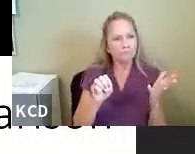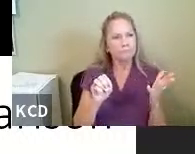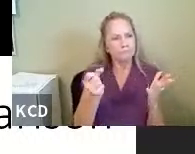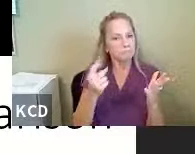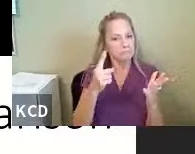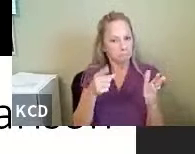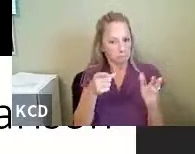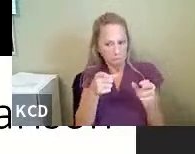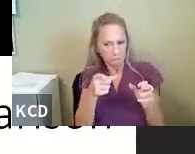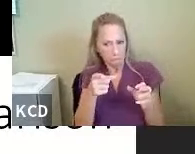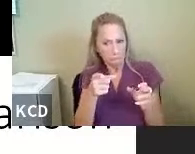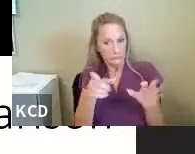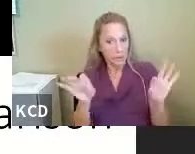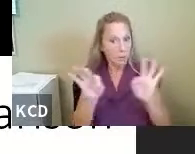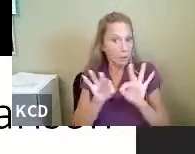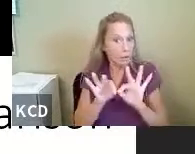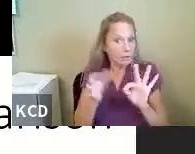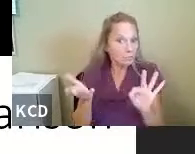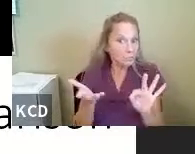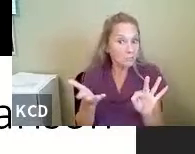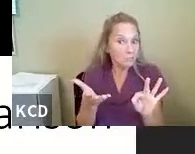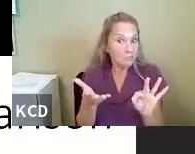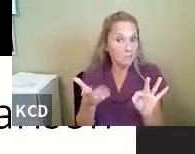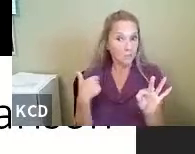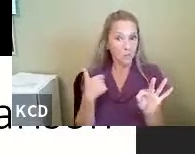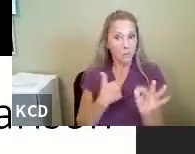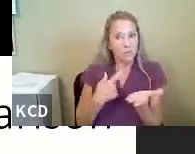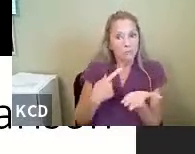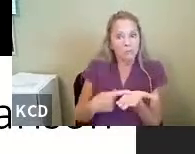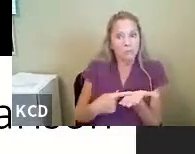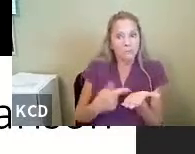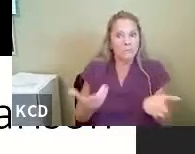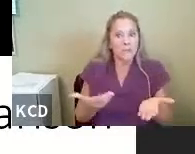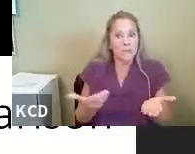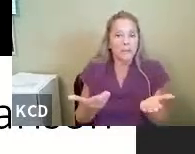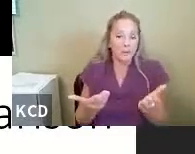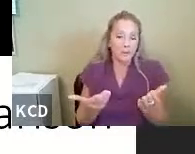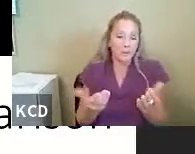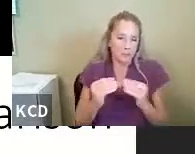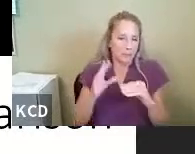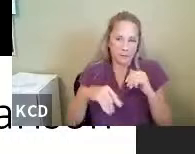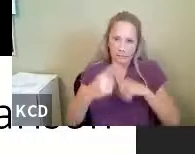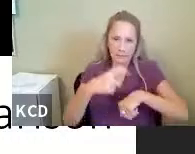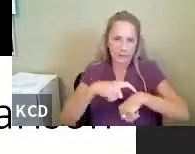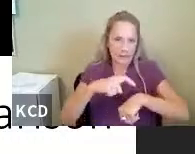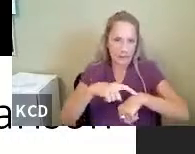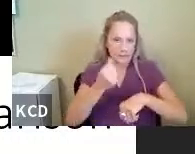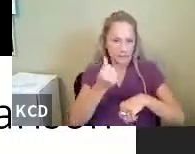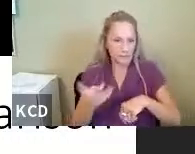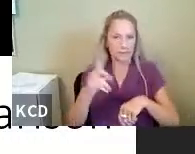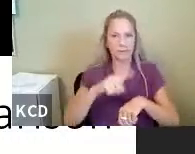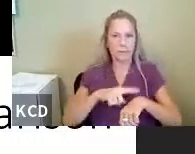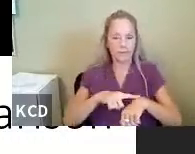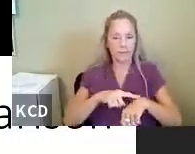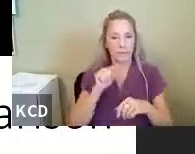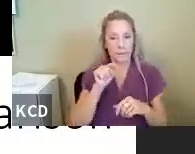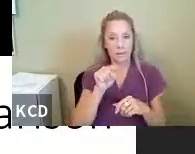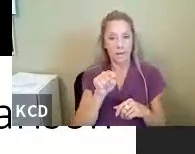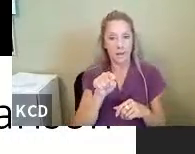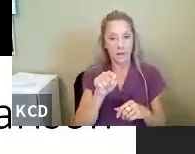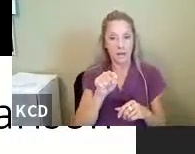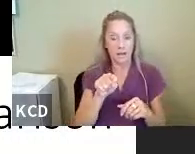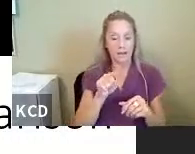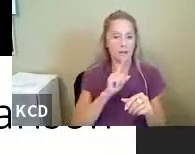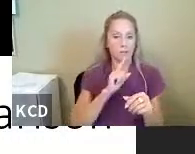significance of this, and we've said in this meeting multiple times that this is the most lagging. This and mortality